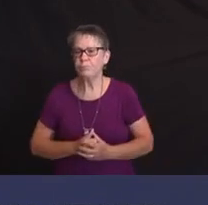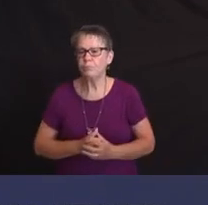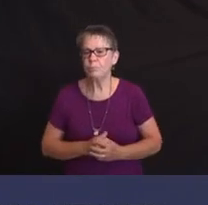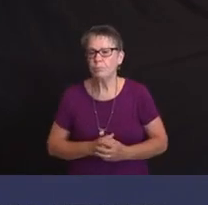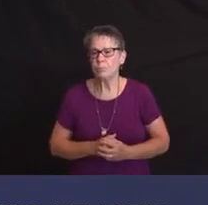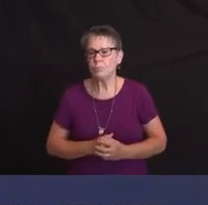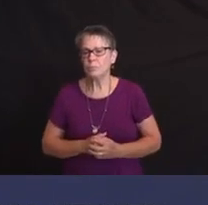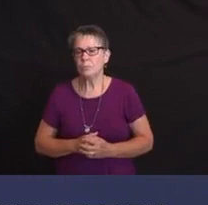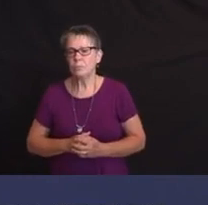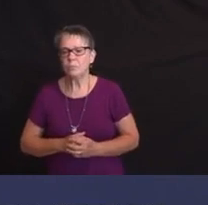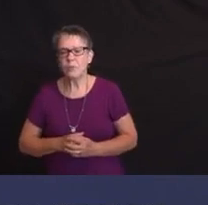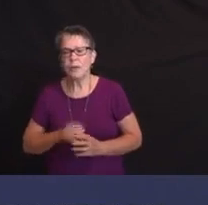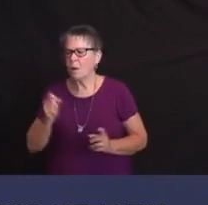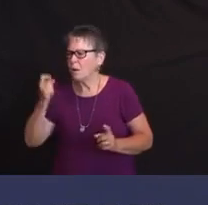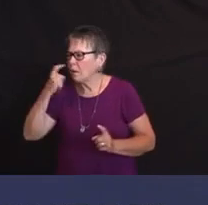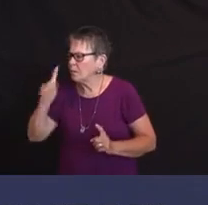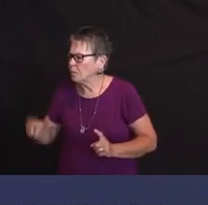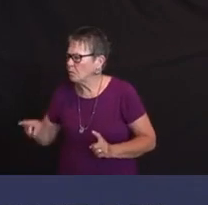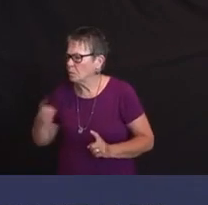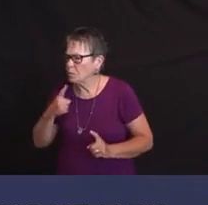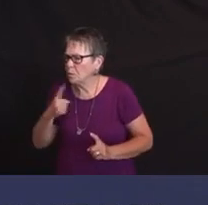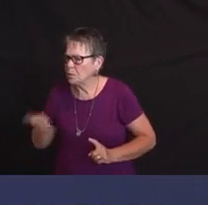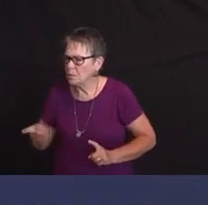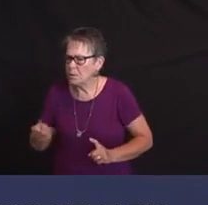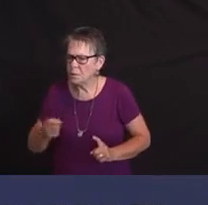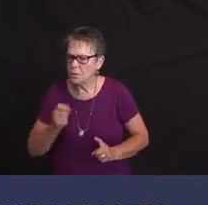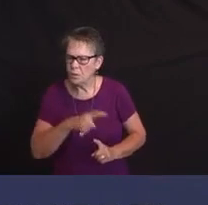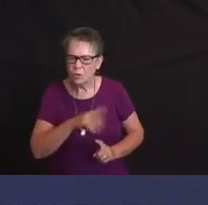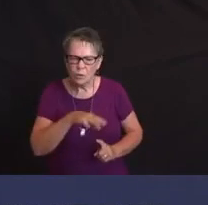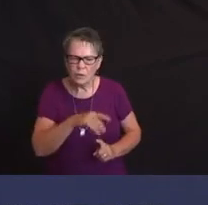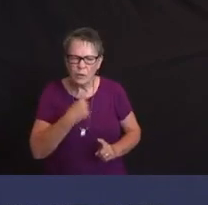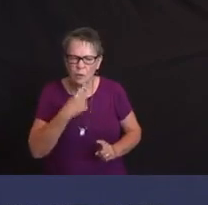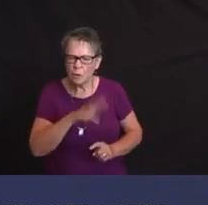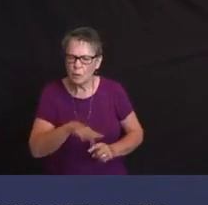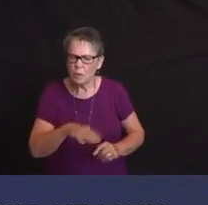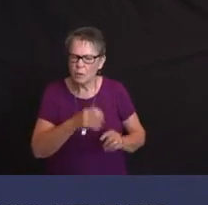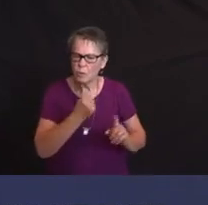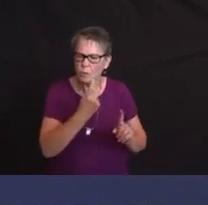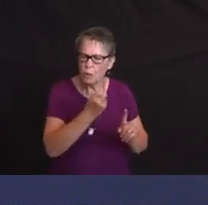for a vaccine between the 12 to 15-year-olds on the one hand and the 16 to